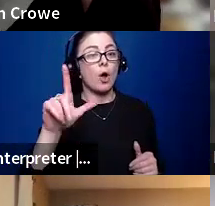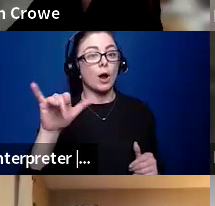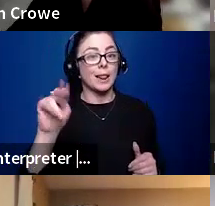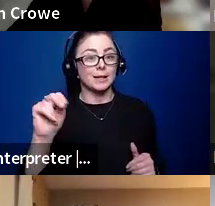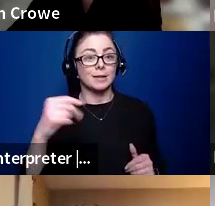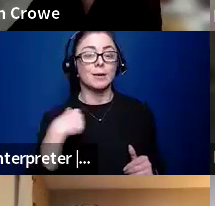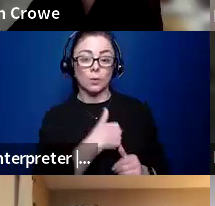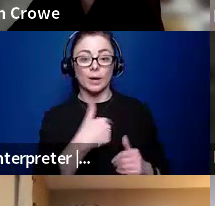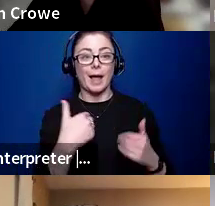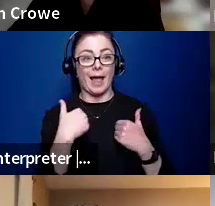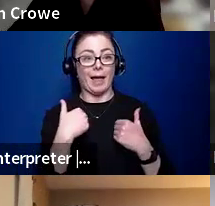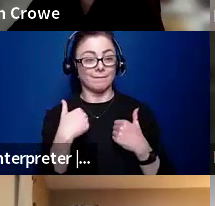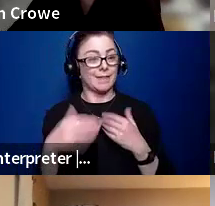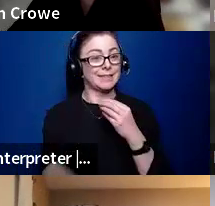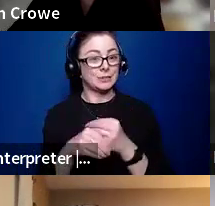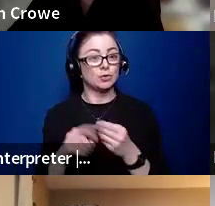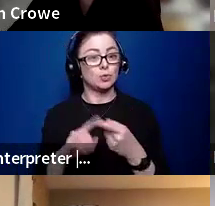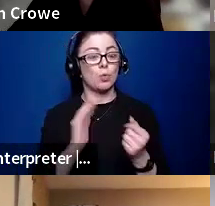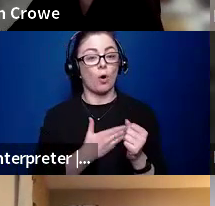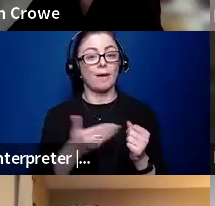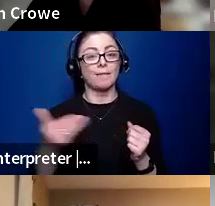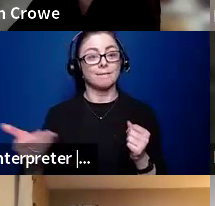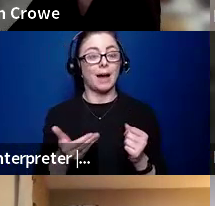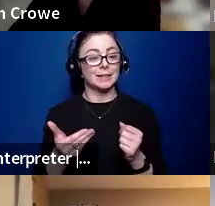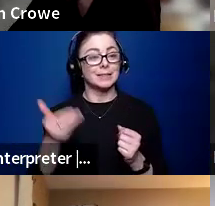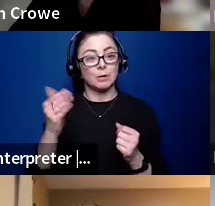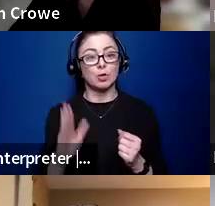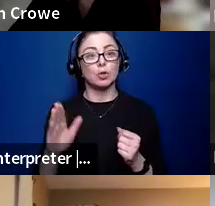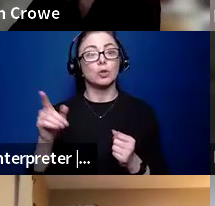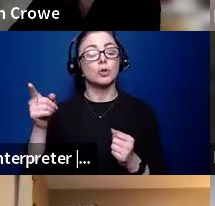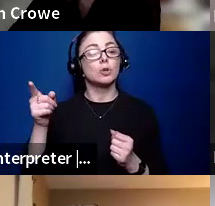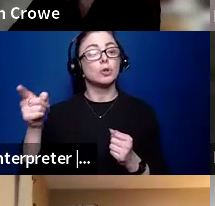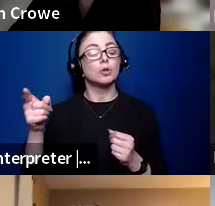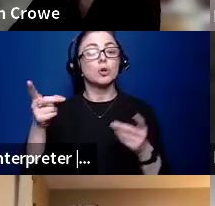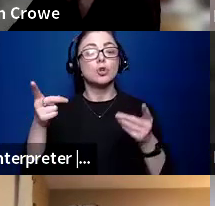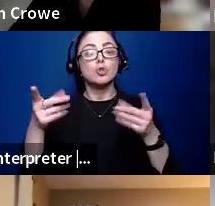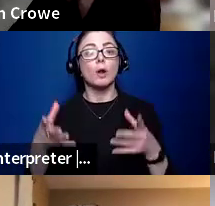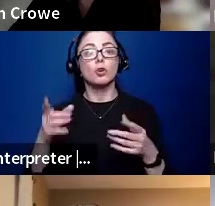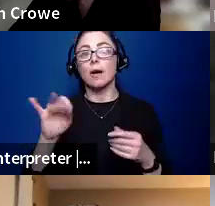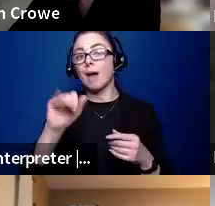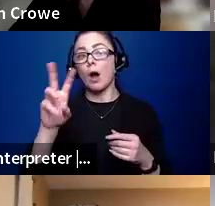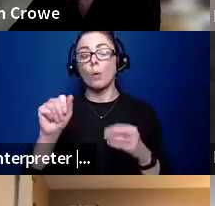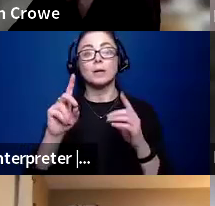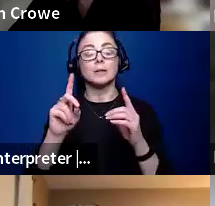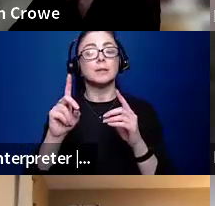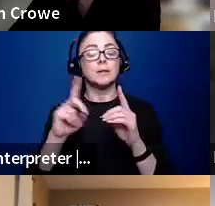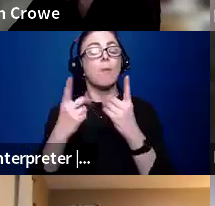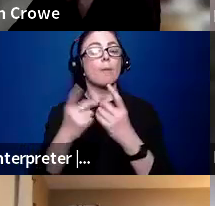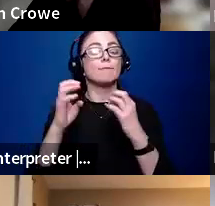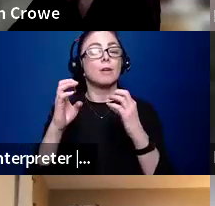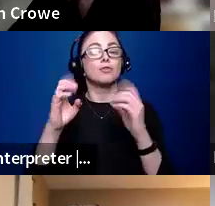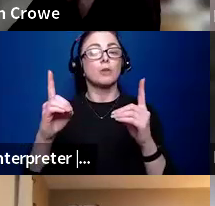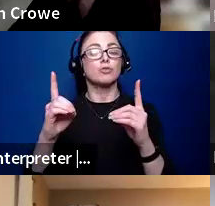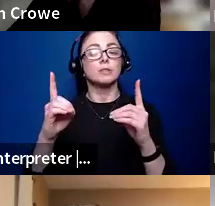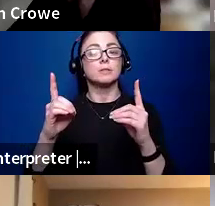do have an addition to our invited speakers. Director of the Iowa Department of Education, Mackenzie Snow, is with